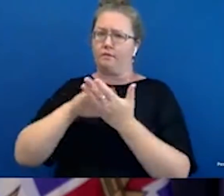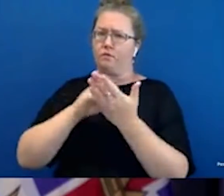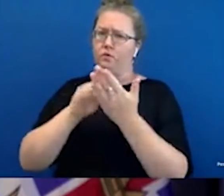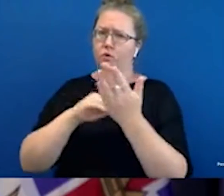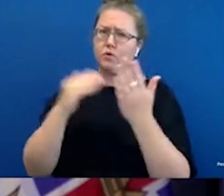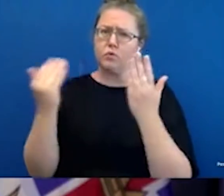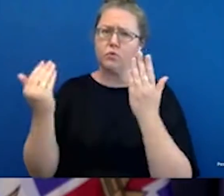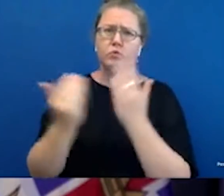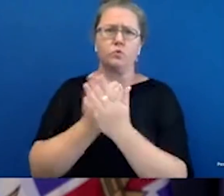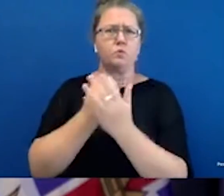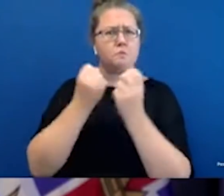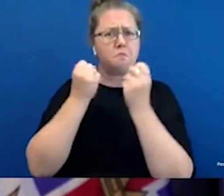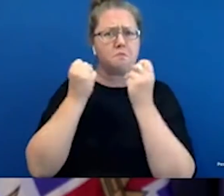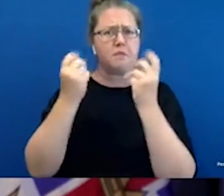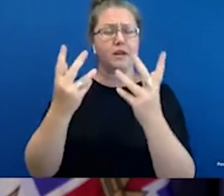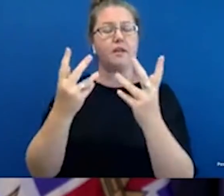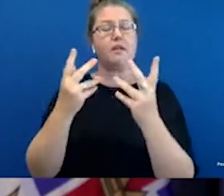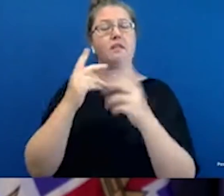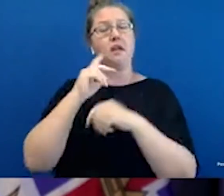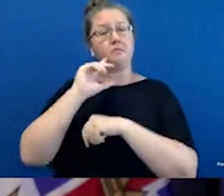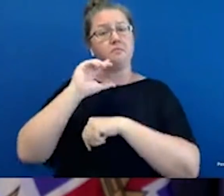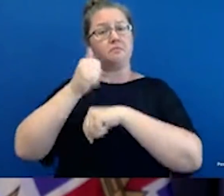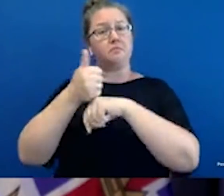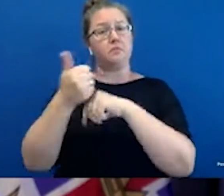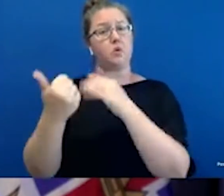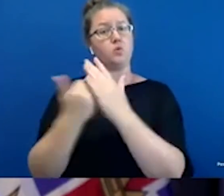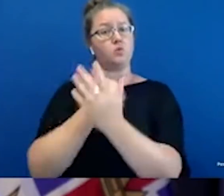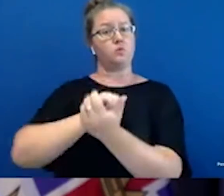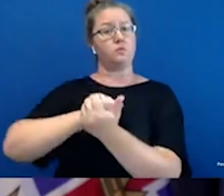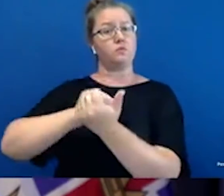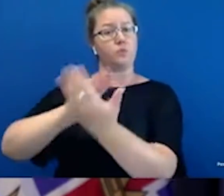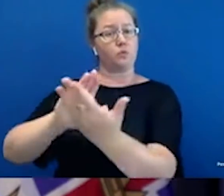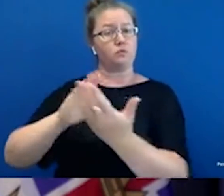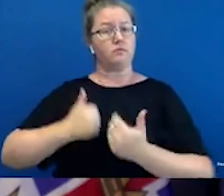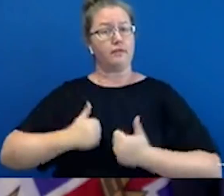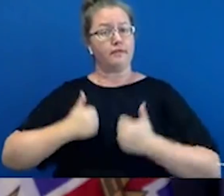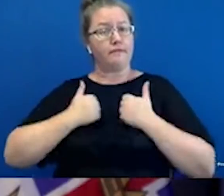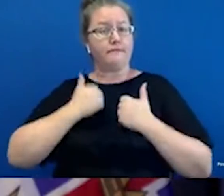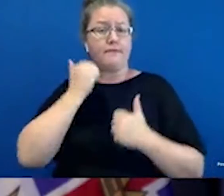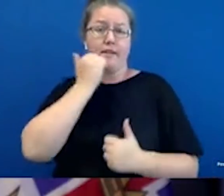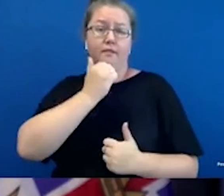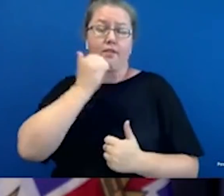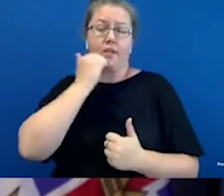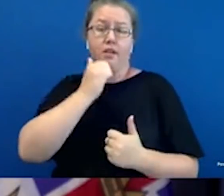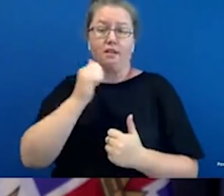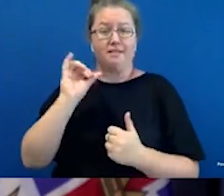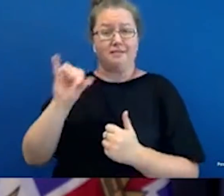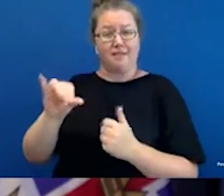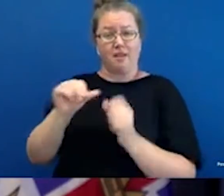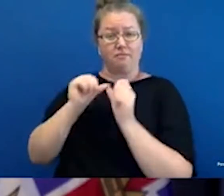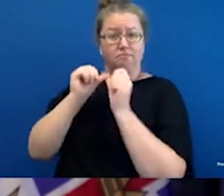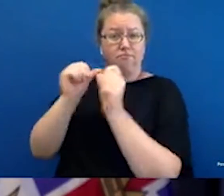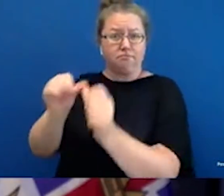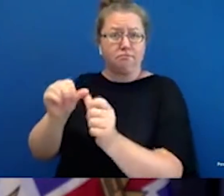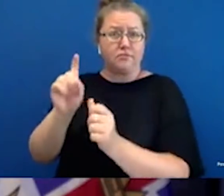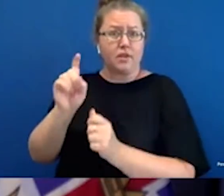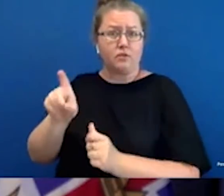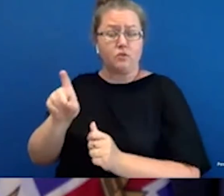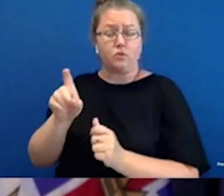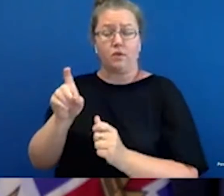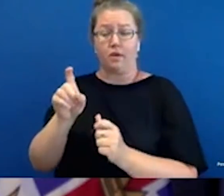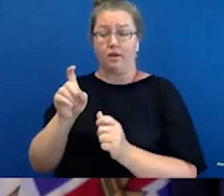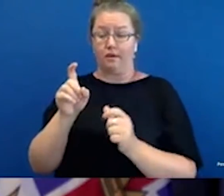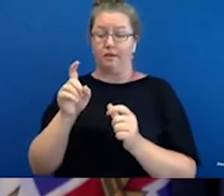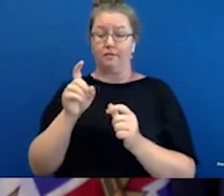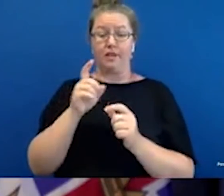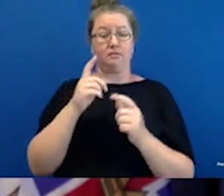things, and we've created a new normal that we are now living in and will need to continue to live in. It doesn't